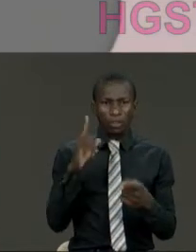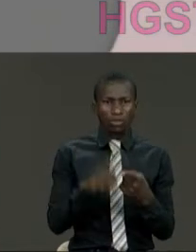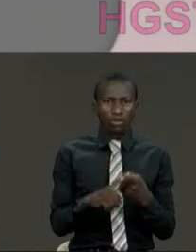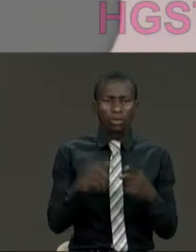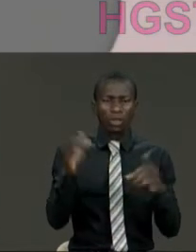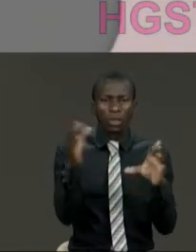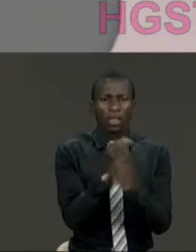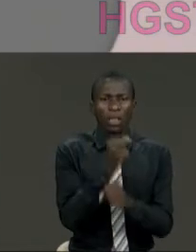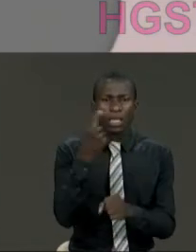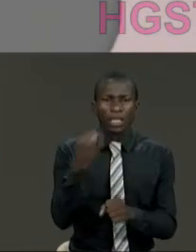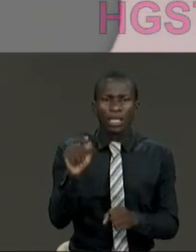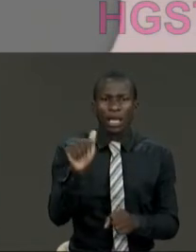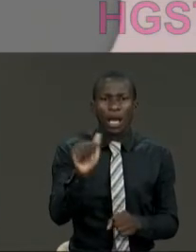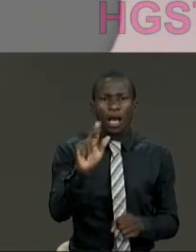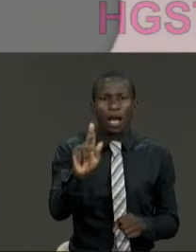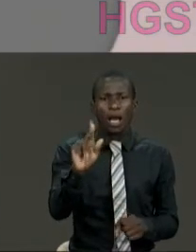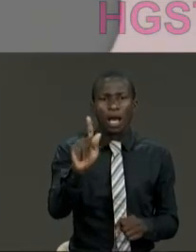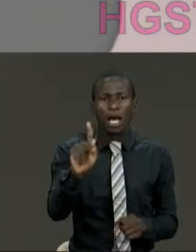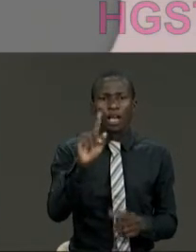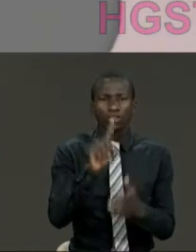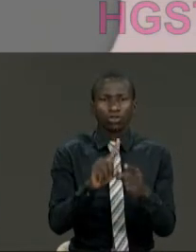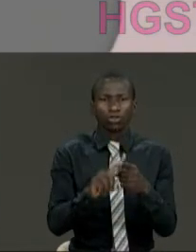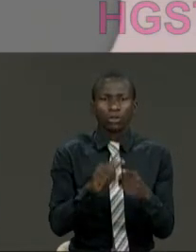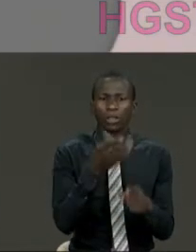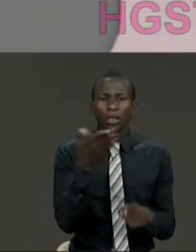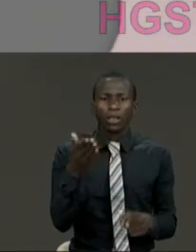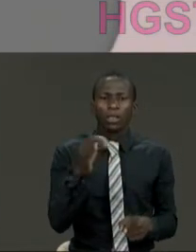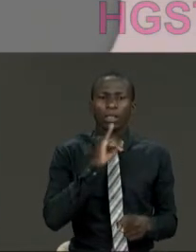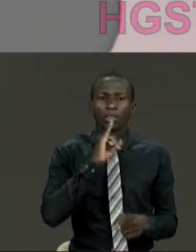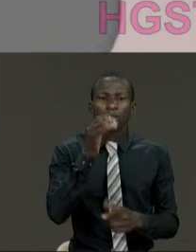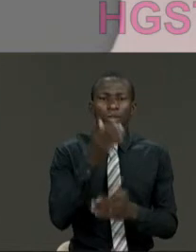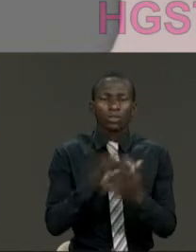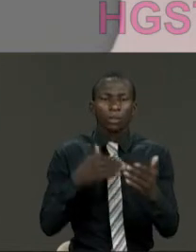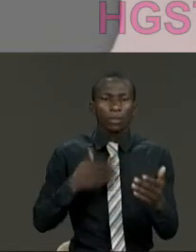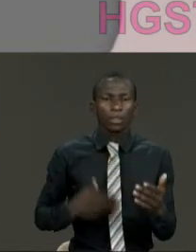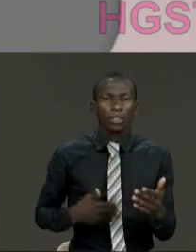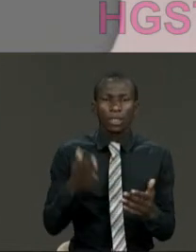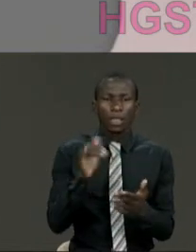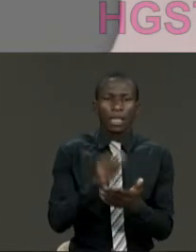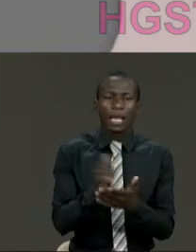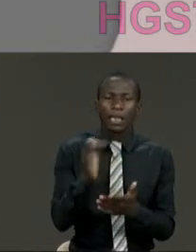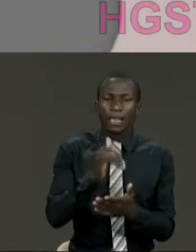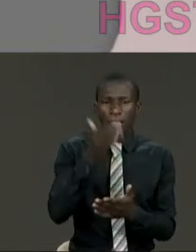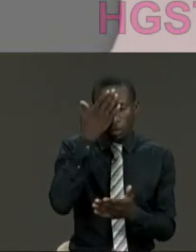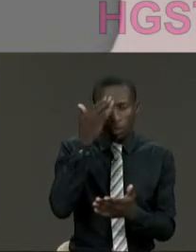take the ark to than somebody who they knew that it was financially down.